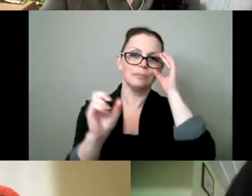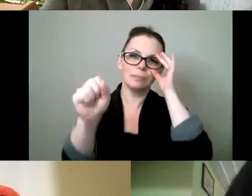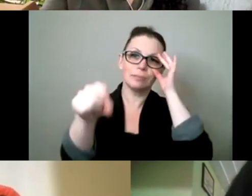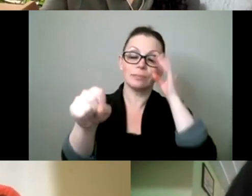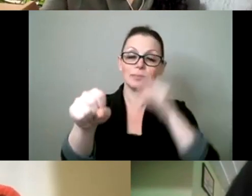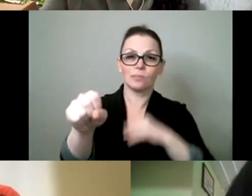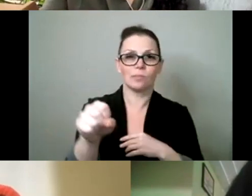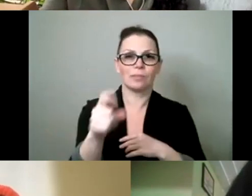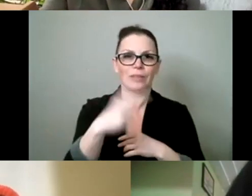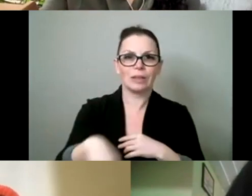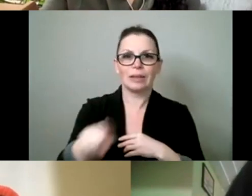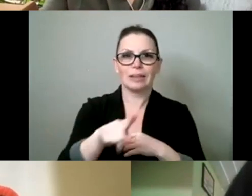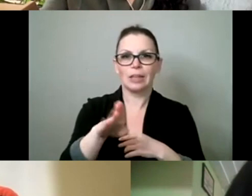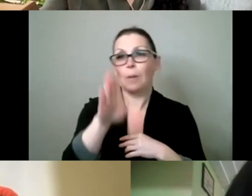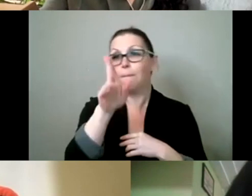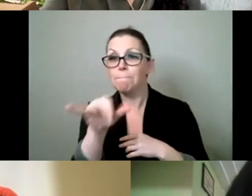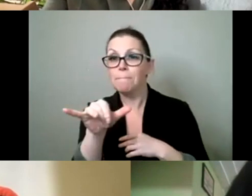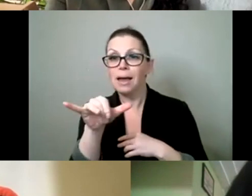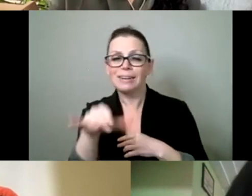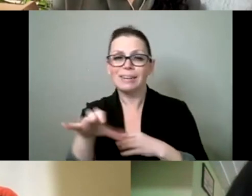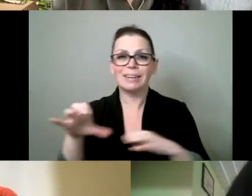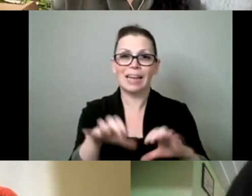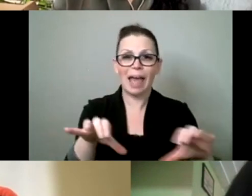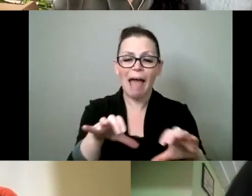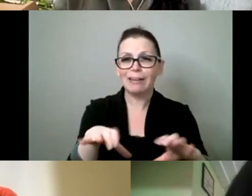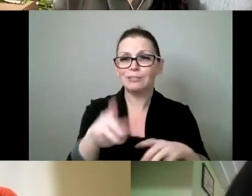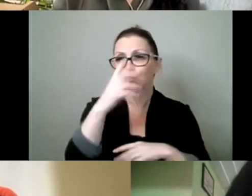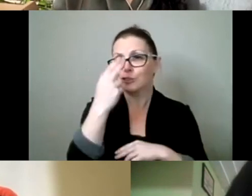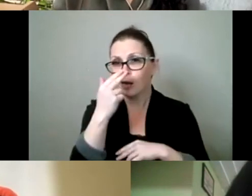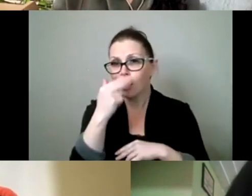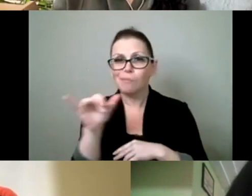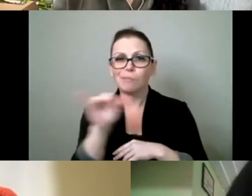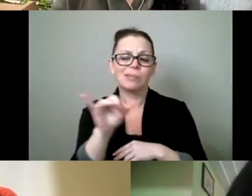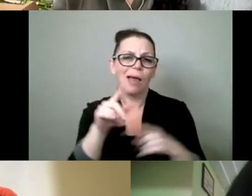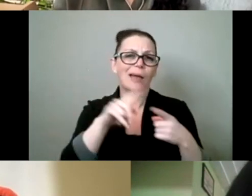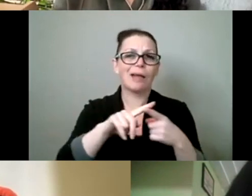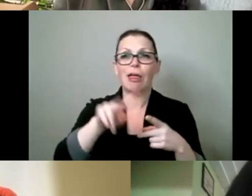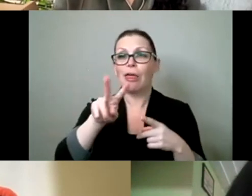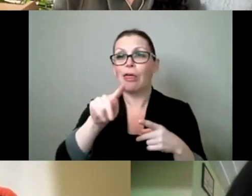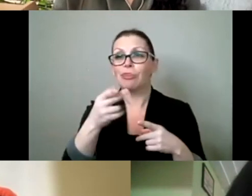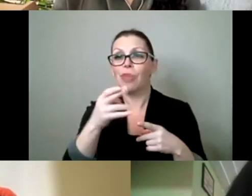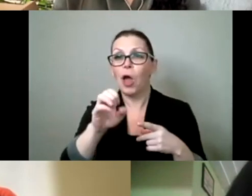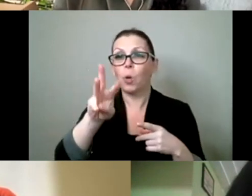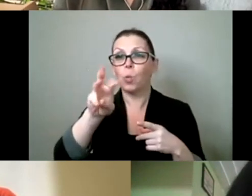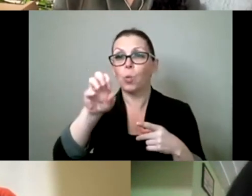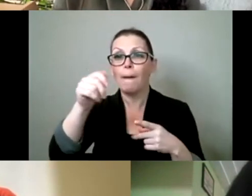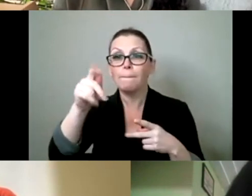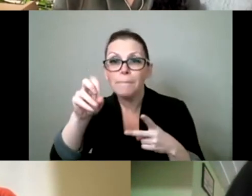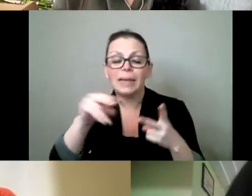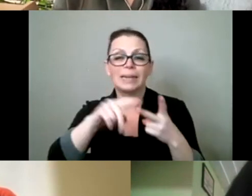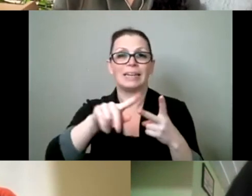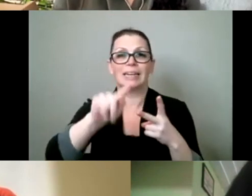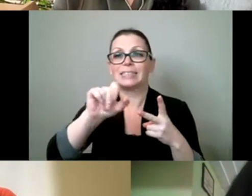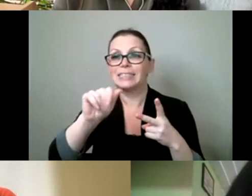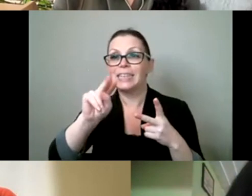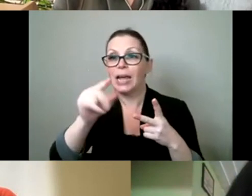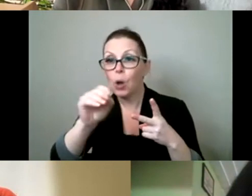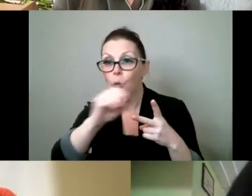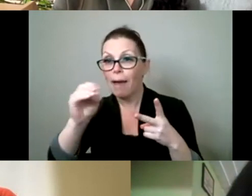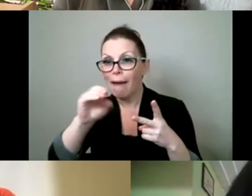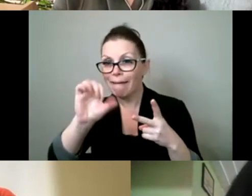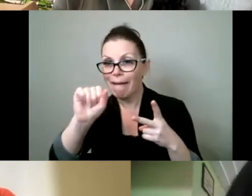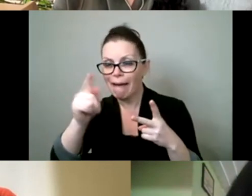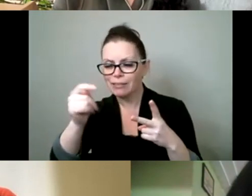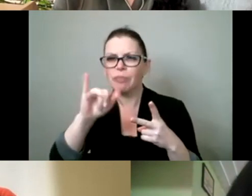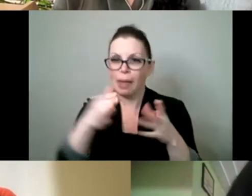So those buddy, you know, action comedies, Lethal Weapon, Tango and Cash, all that, that's what drove me. But I